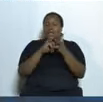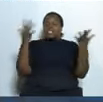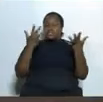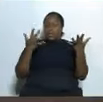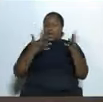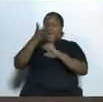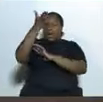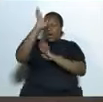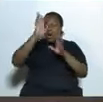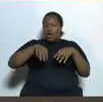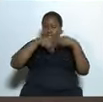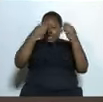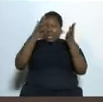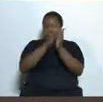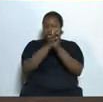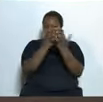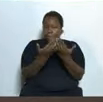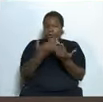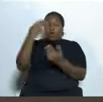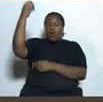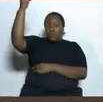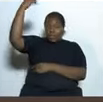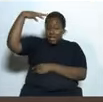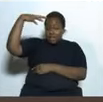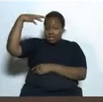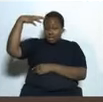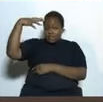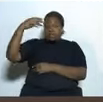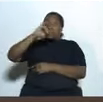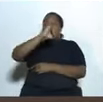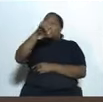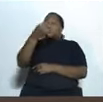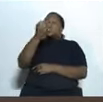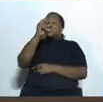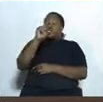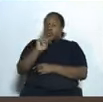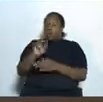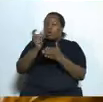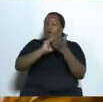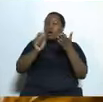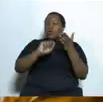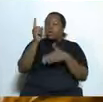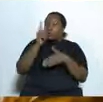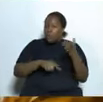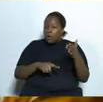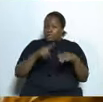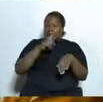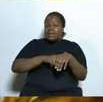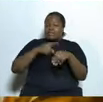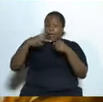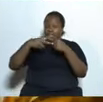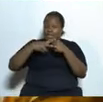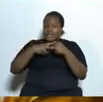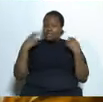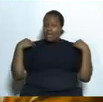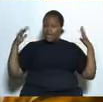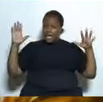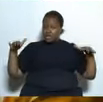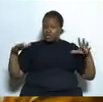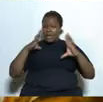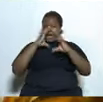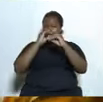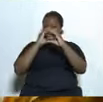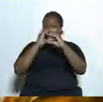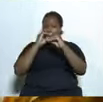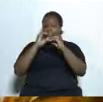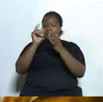Revelation. And John wrote in Revelation, when the seventh angel, the seventh trumpet sounded, John